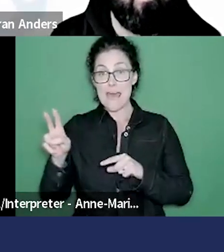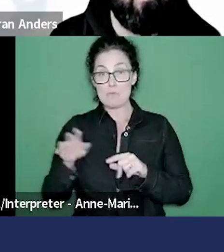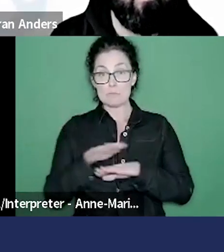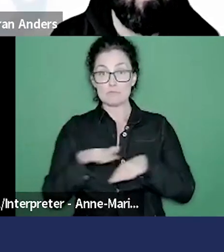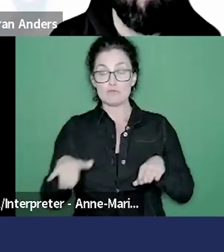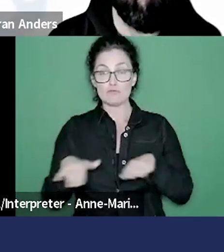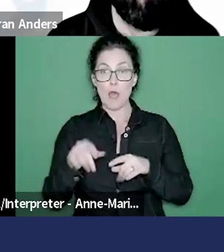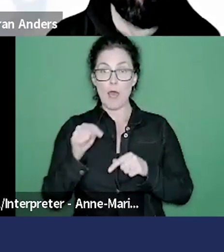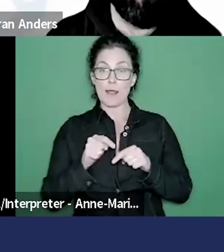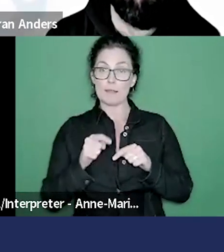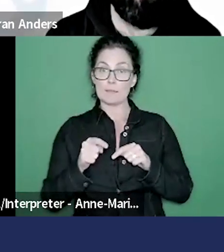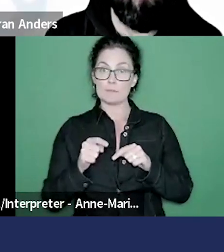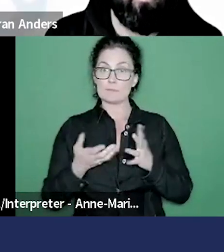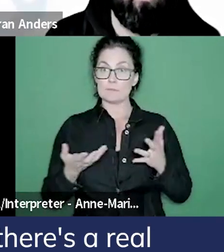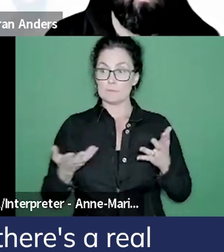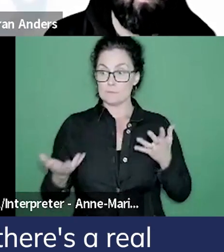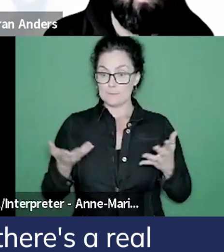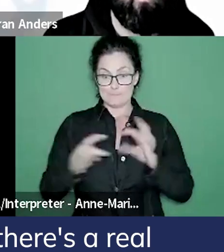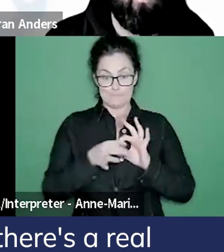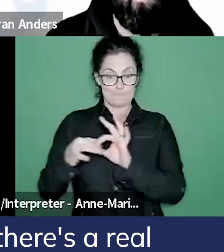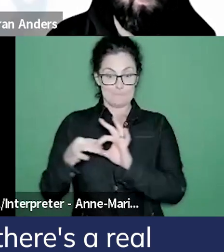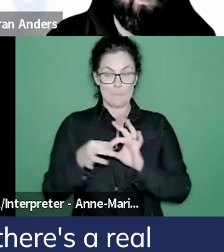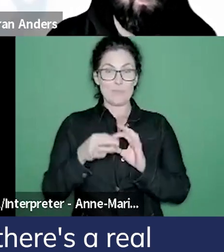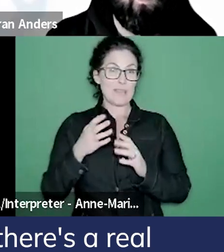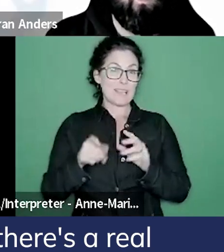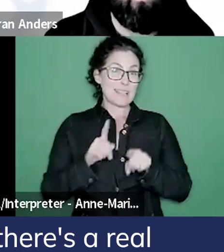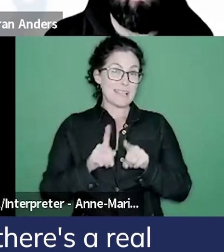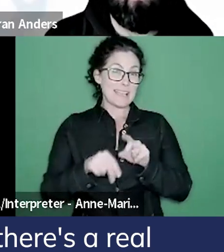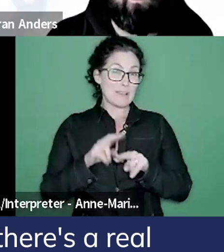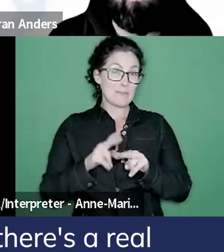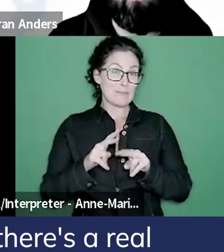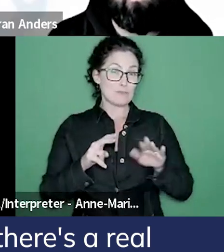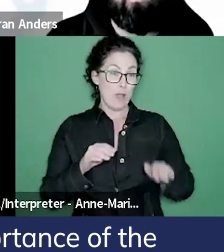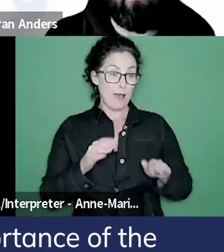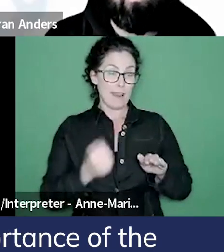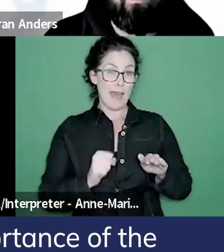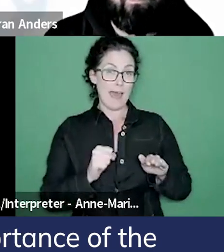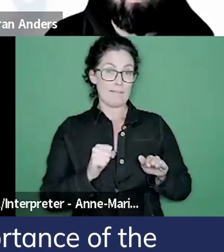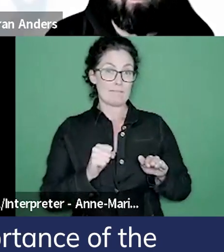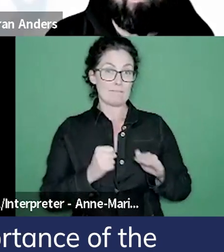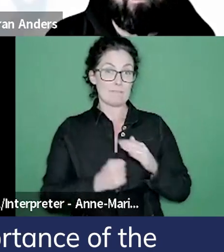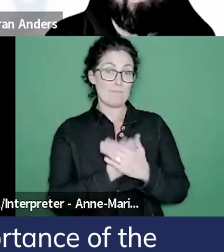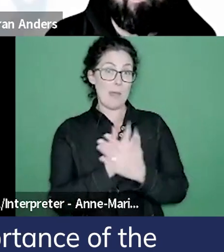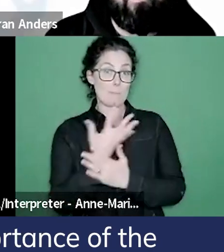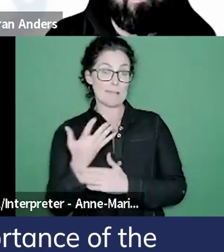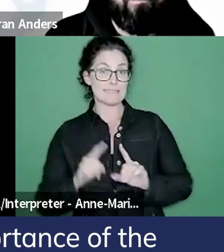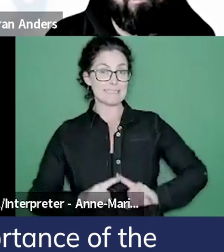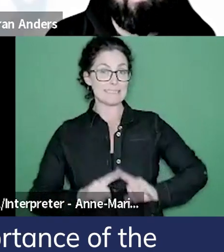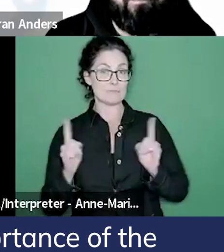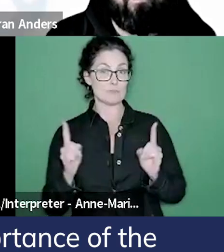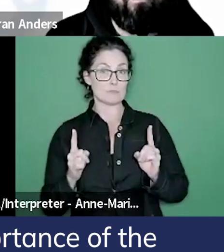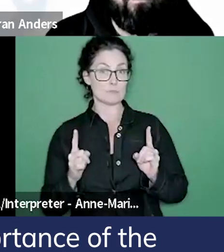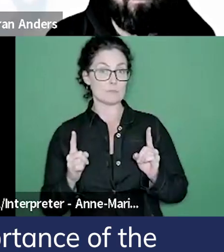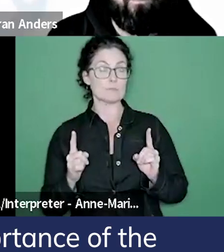have developmental differences. So I think it seems like there's a real need to support that understanding of the importance of